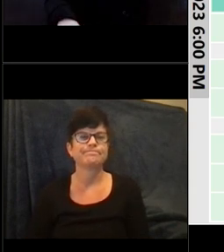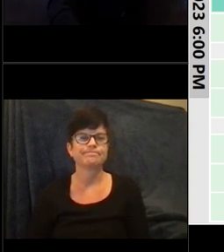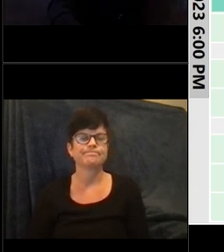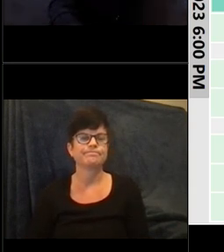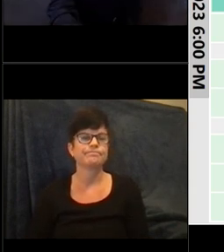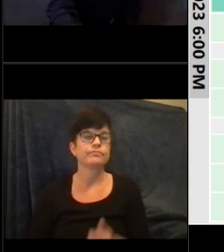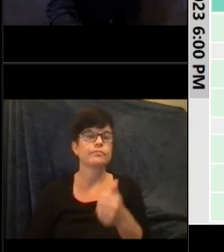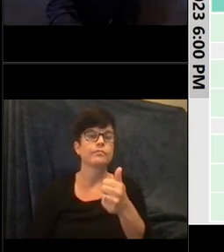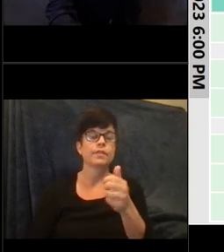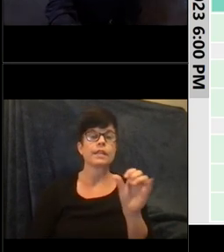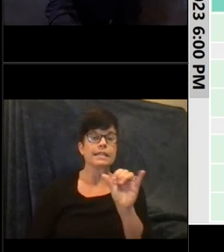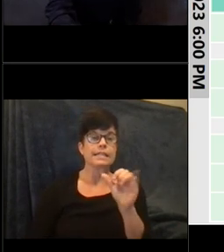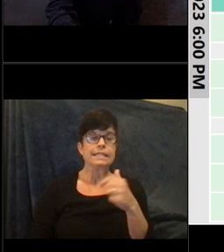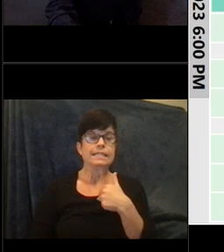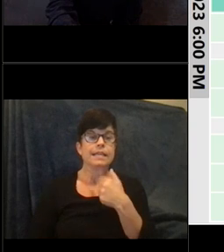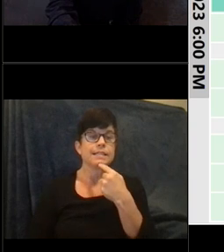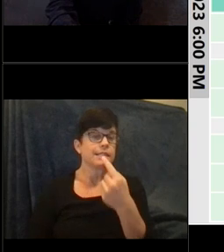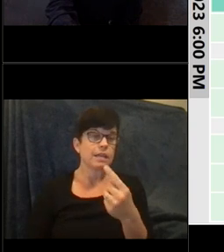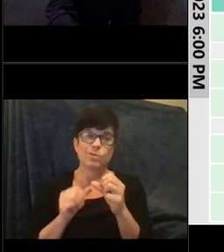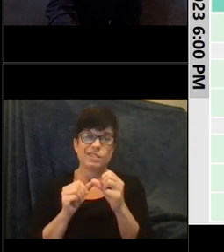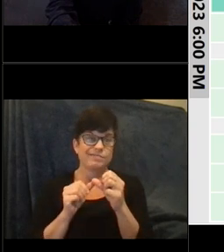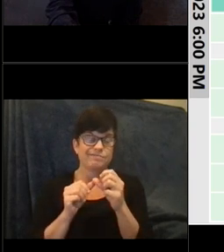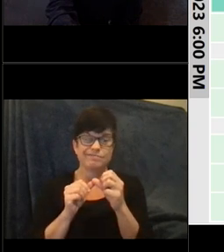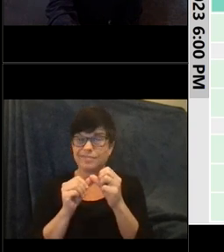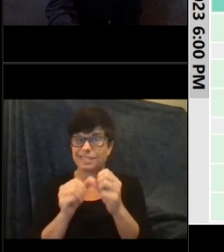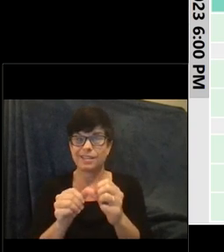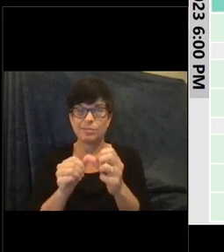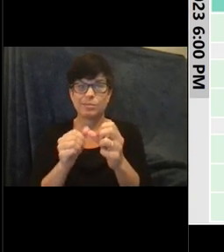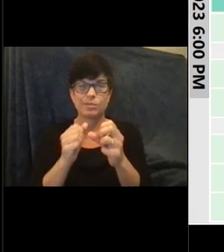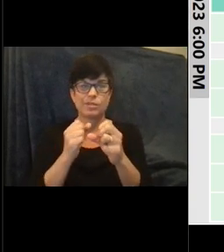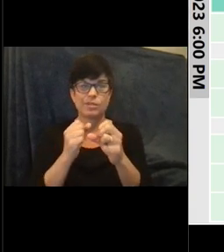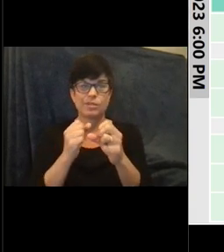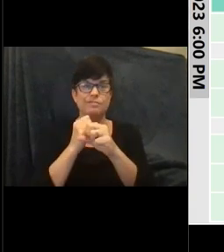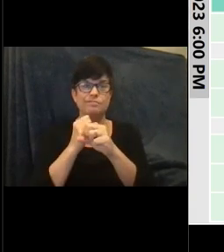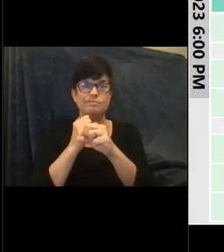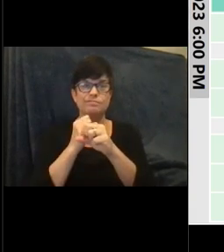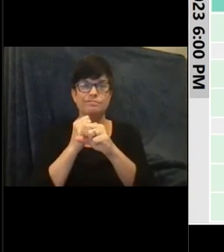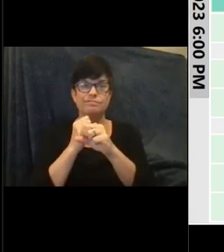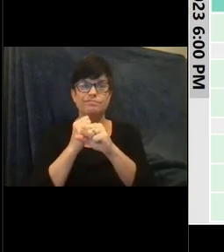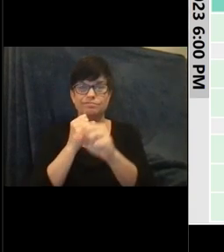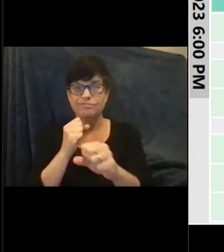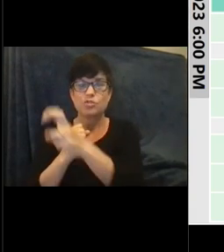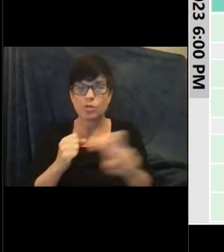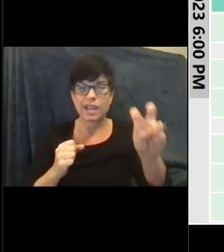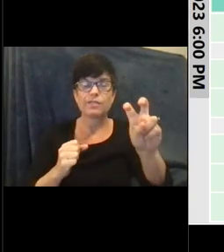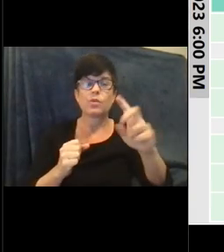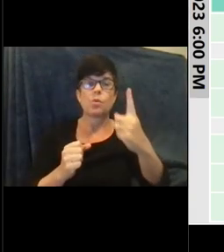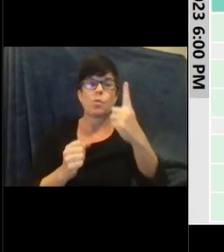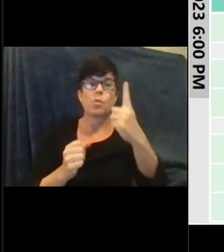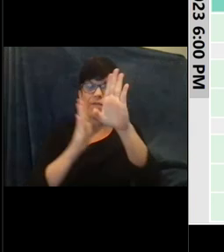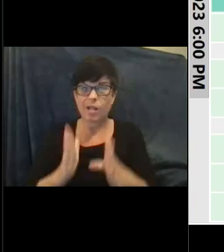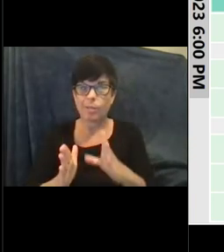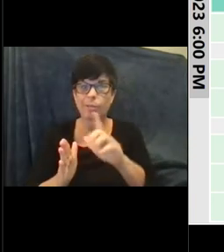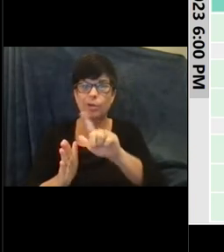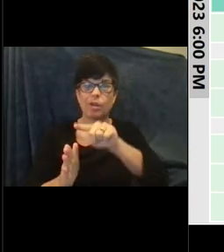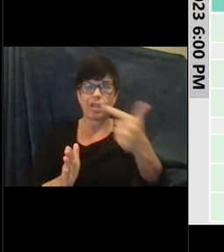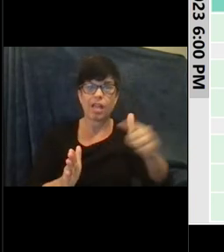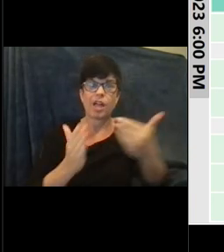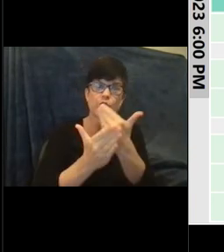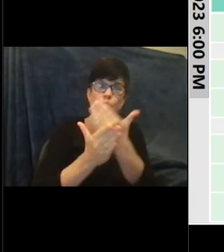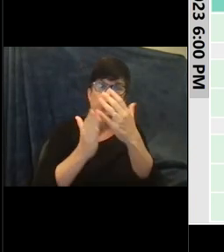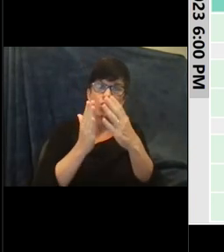As I said, I think we keep going, it keeps being transferred from one developer to a new developer, and the city is just keep saying, yes, we'll